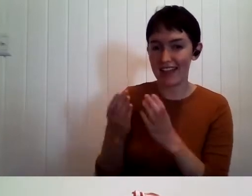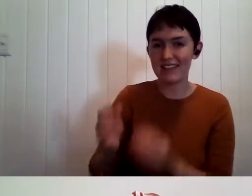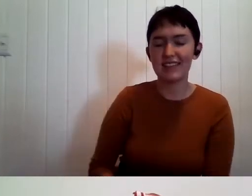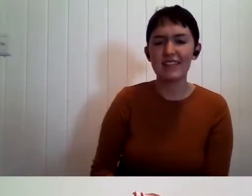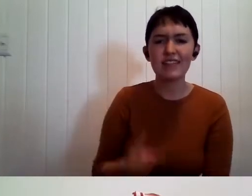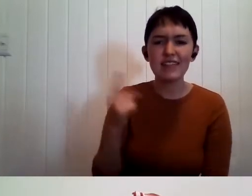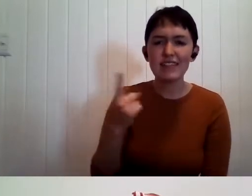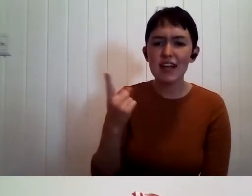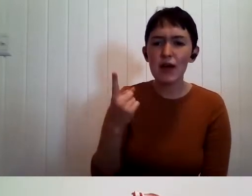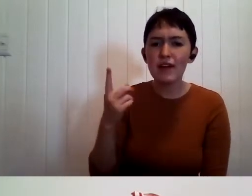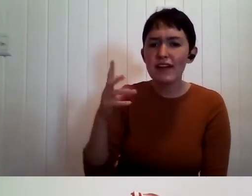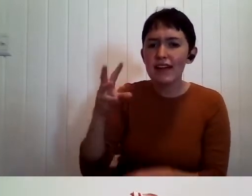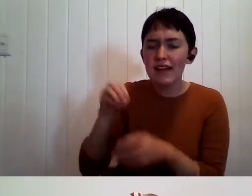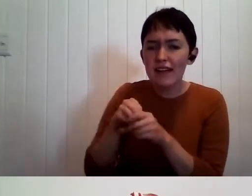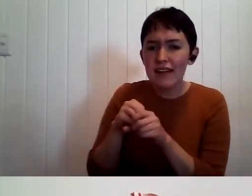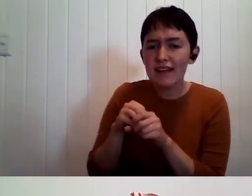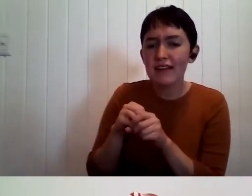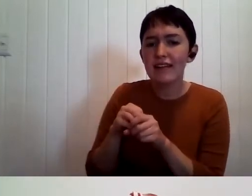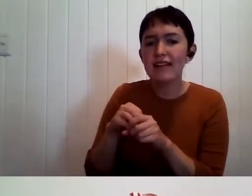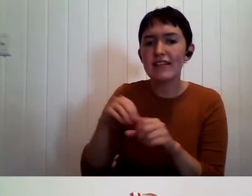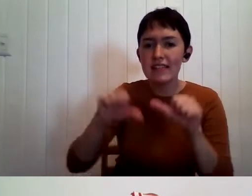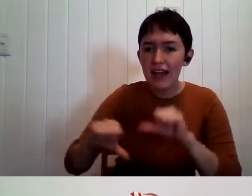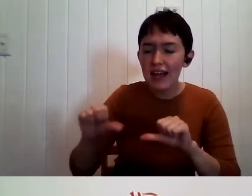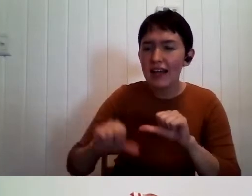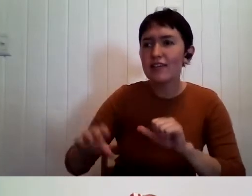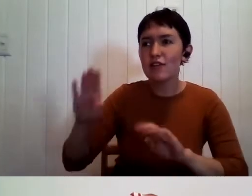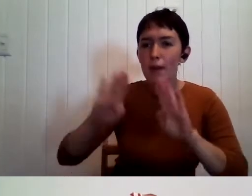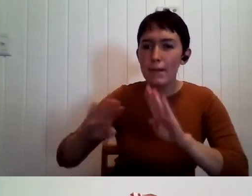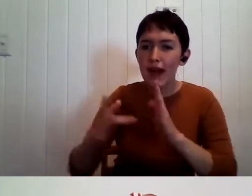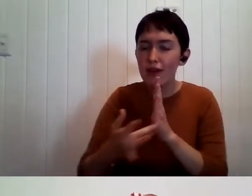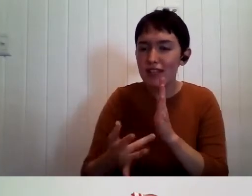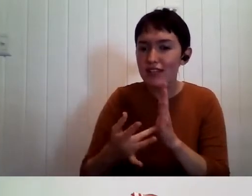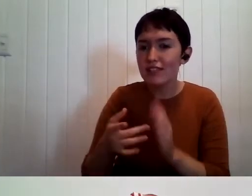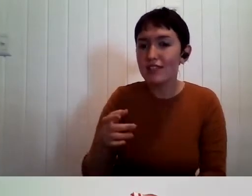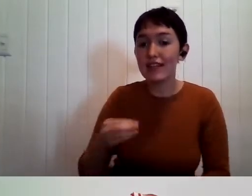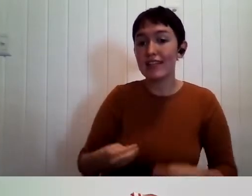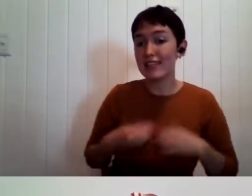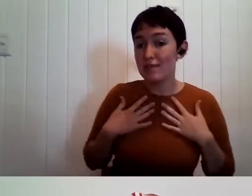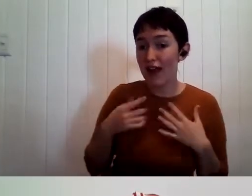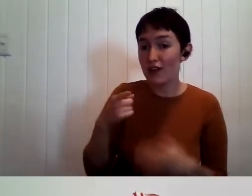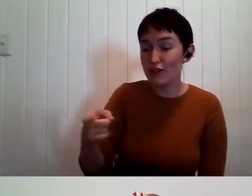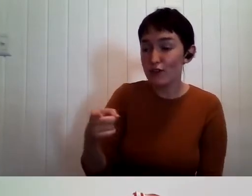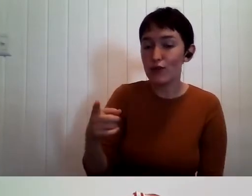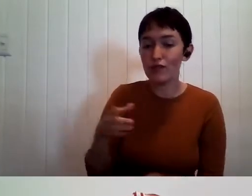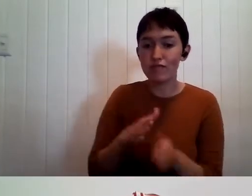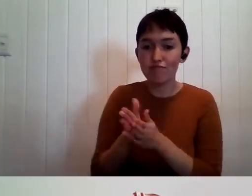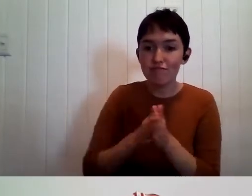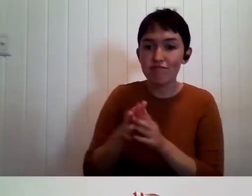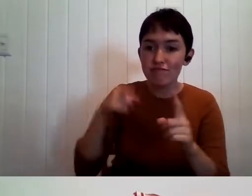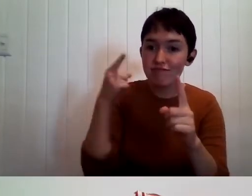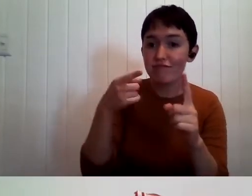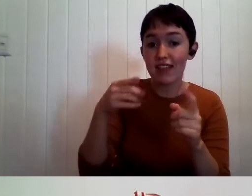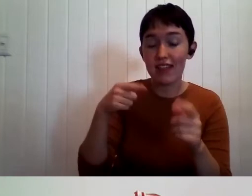in science or biotech that inspired you to pursue this career? Was it a family member, a scientist, a teacher, or